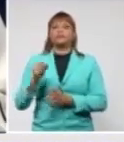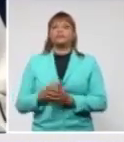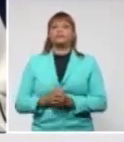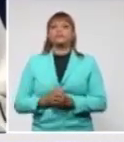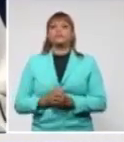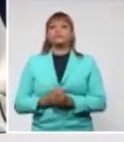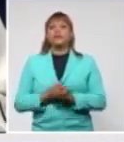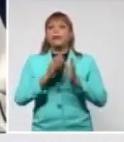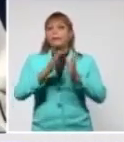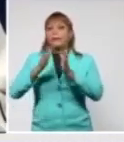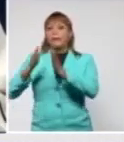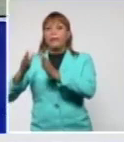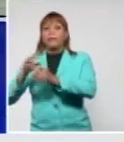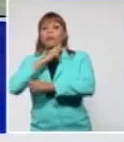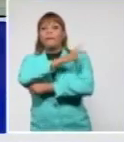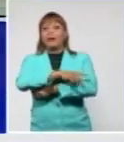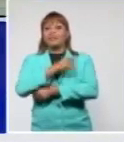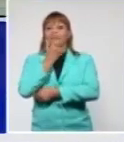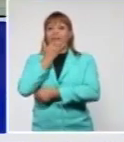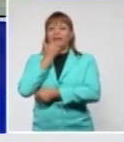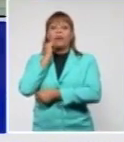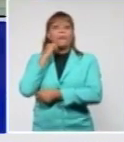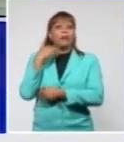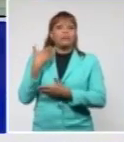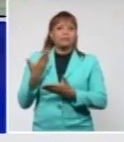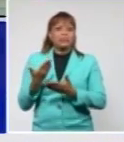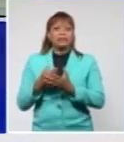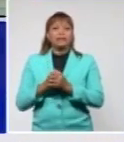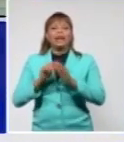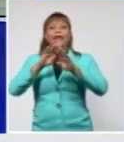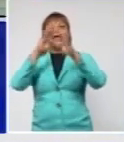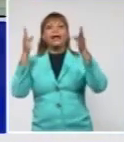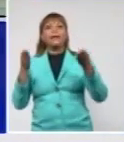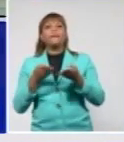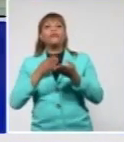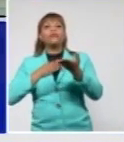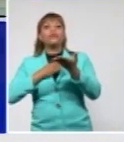of countries worst affected by the pandemic, with